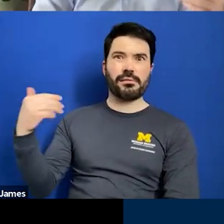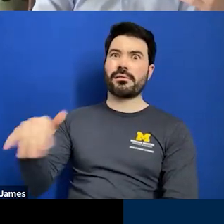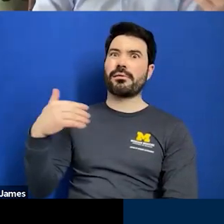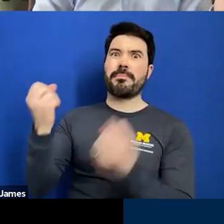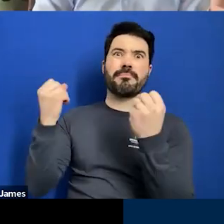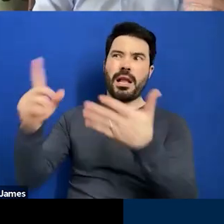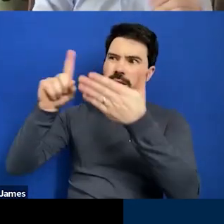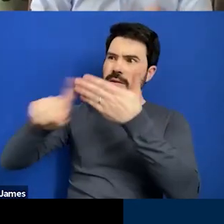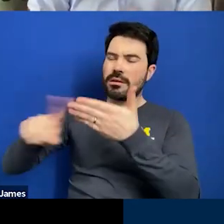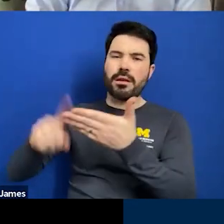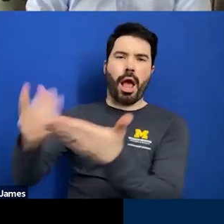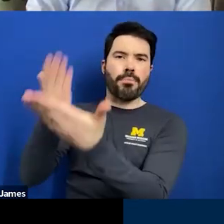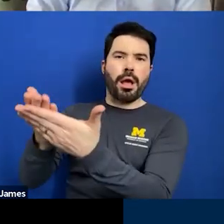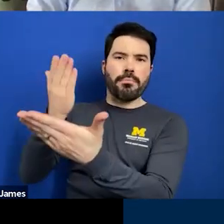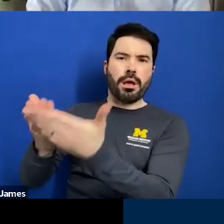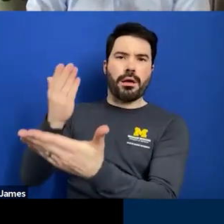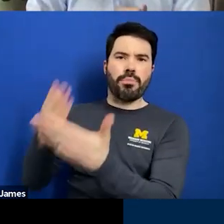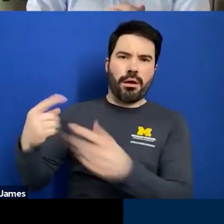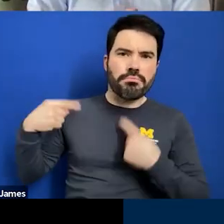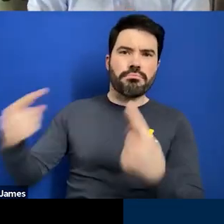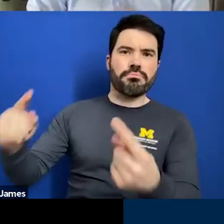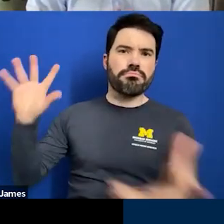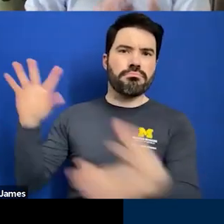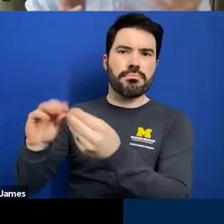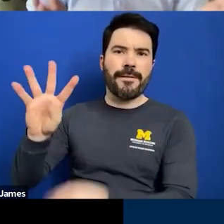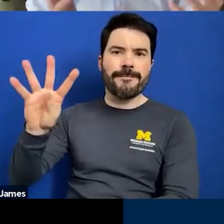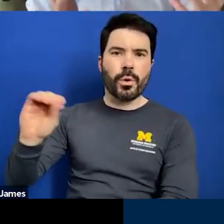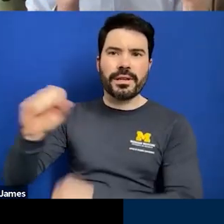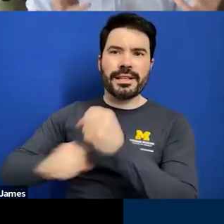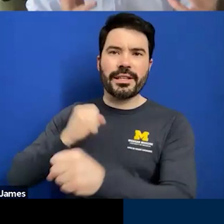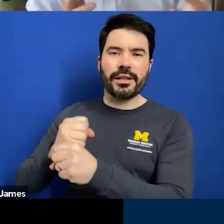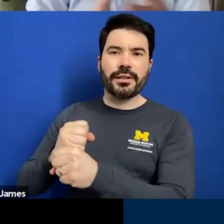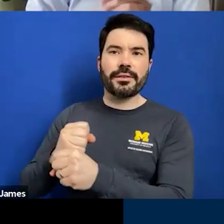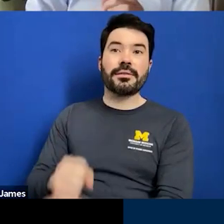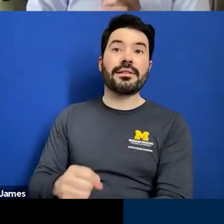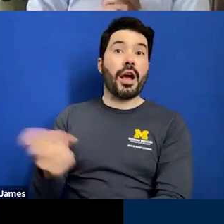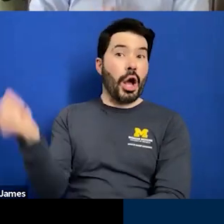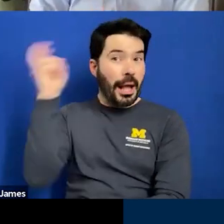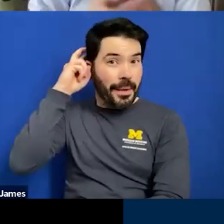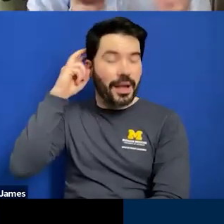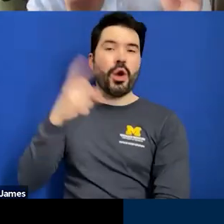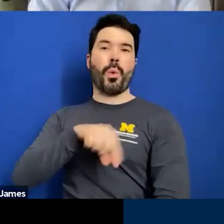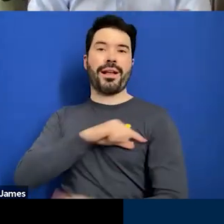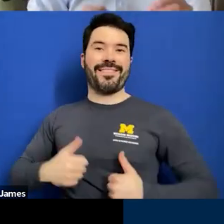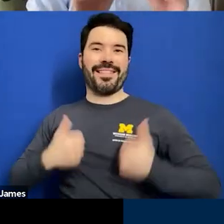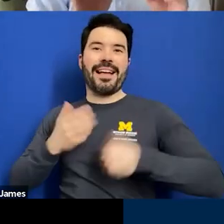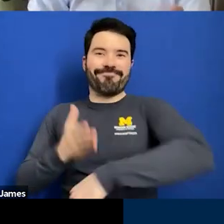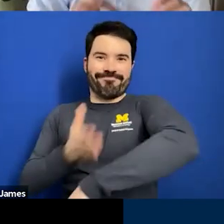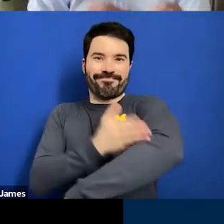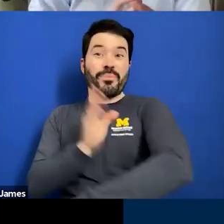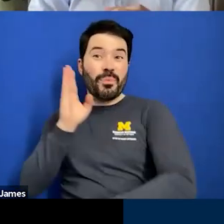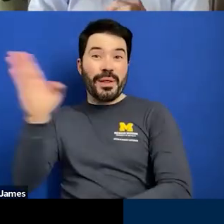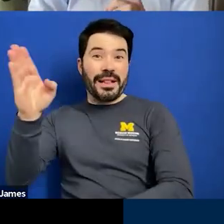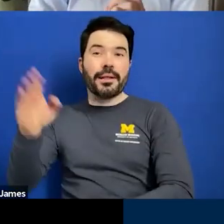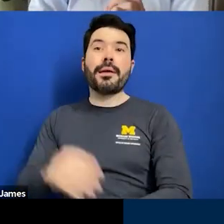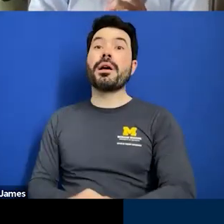studies over 40 years. We can give someone a hearing aid or a cochlear implant, the quality of life will improve. But the quality of life, the improvement in